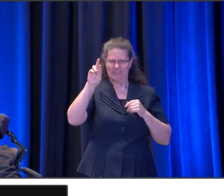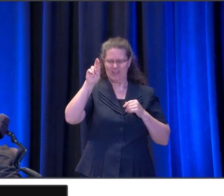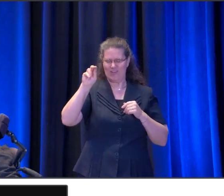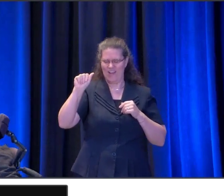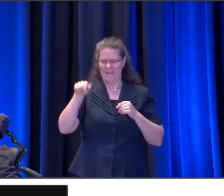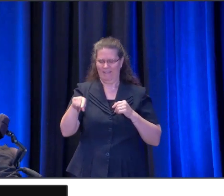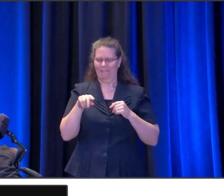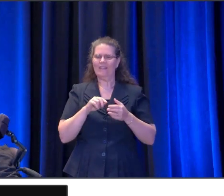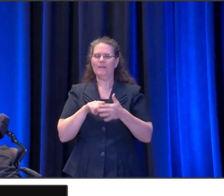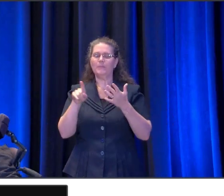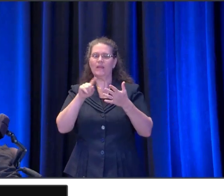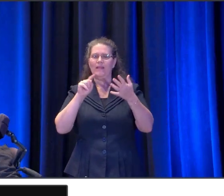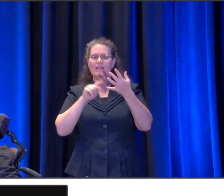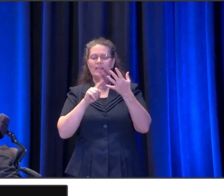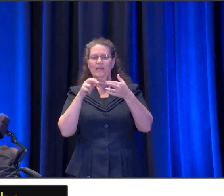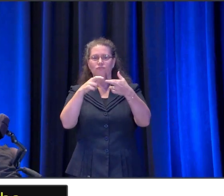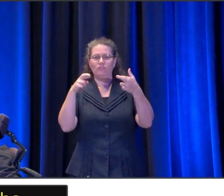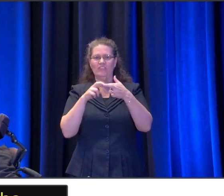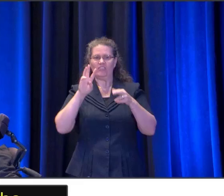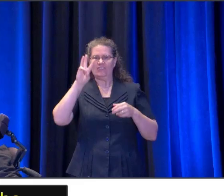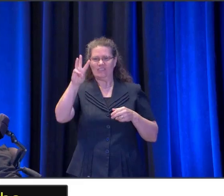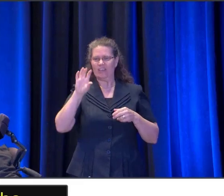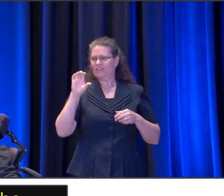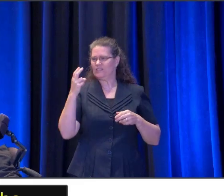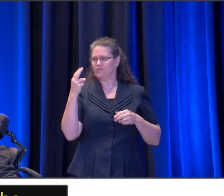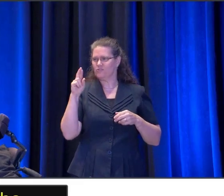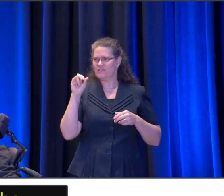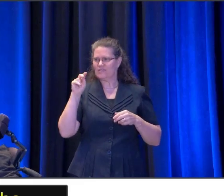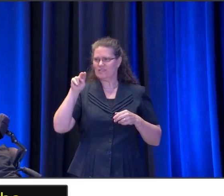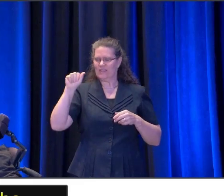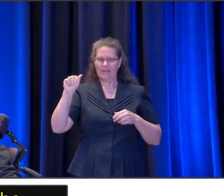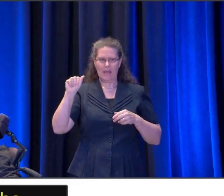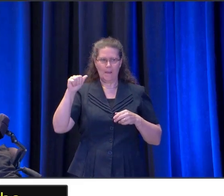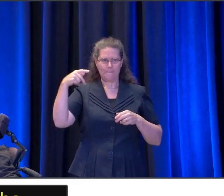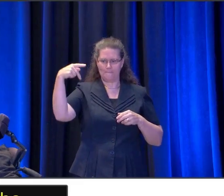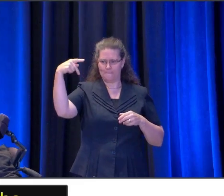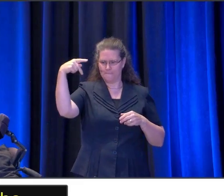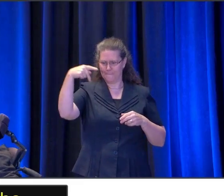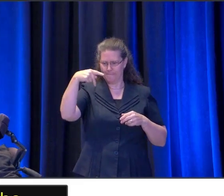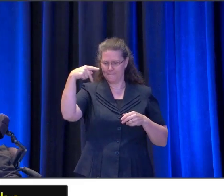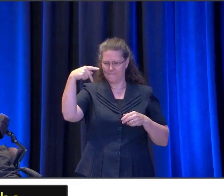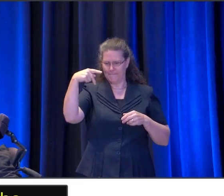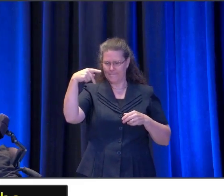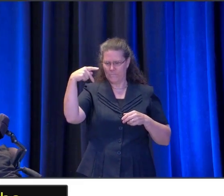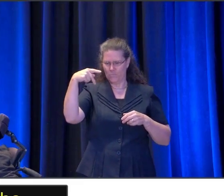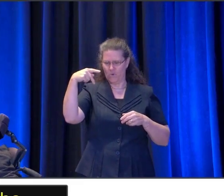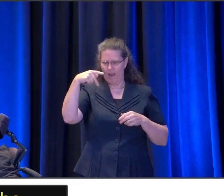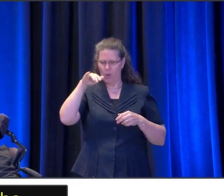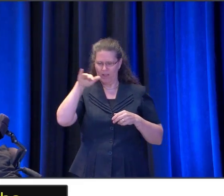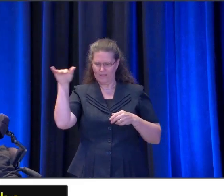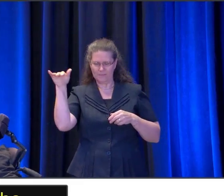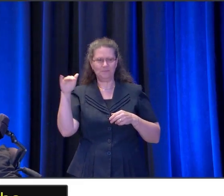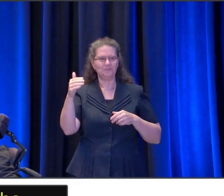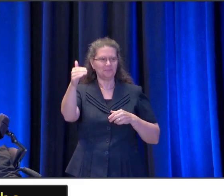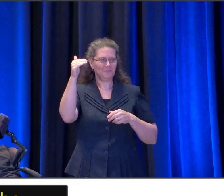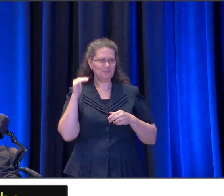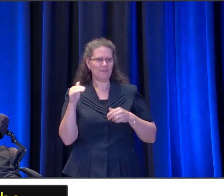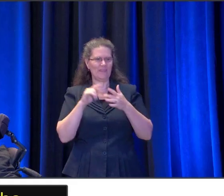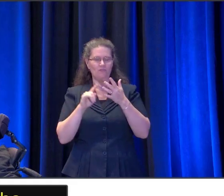Region 6, Justina Plowden. Yes. Region 7, Michael Parker.